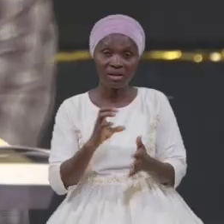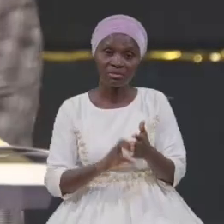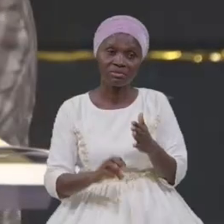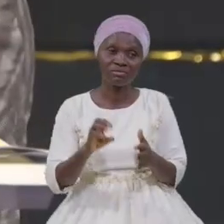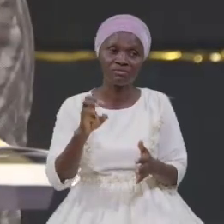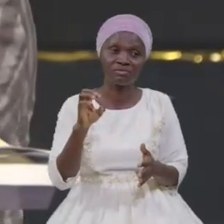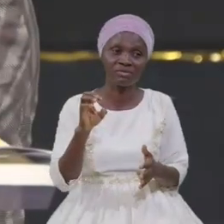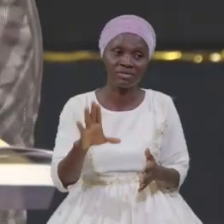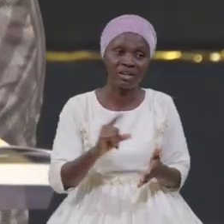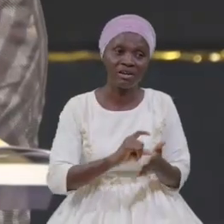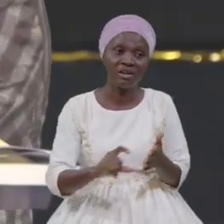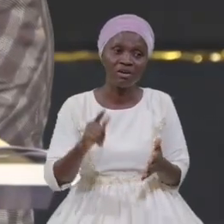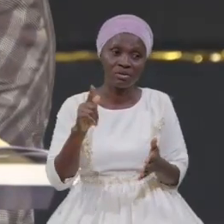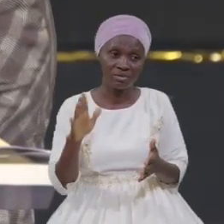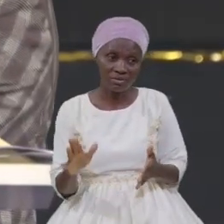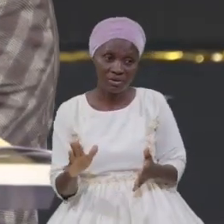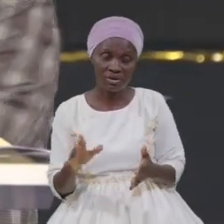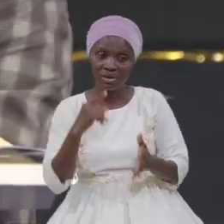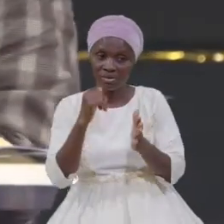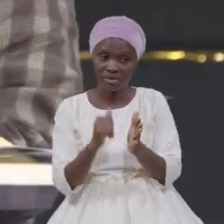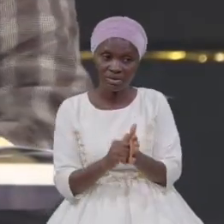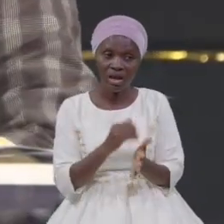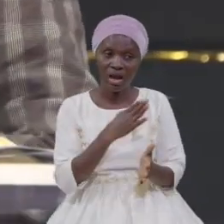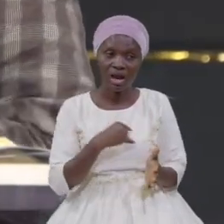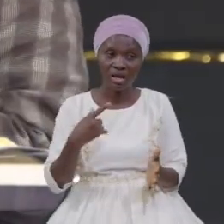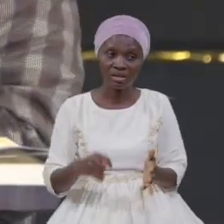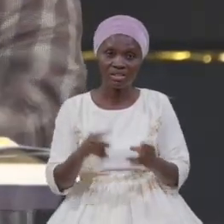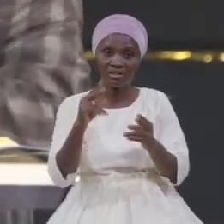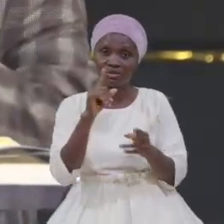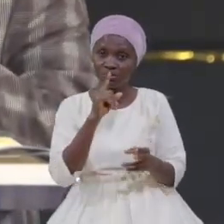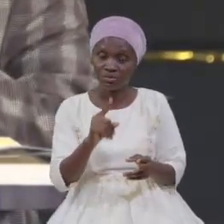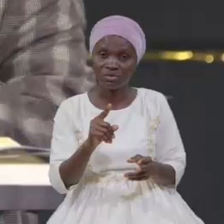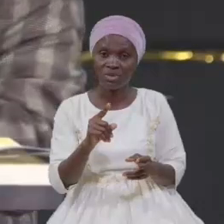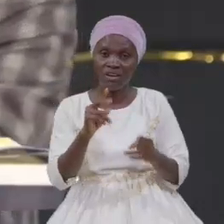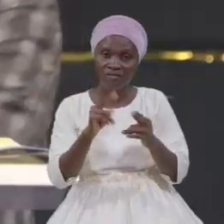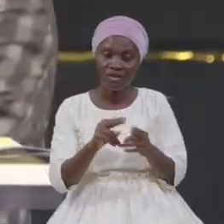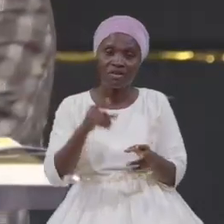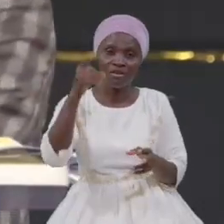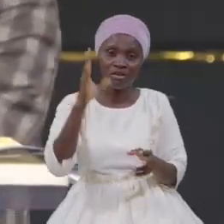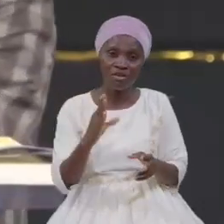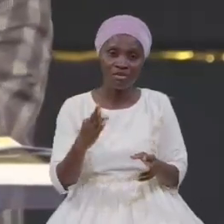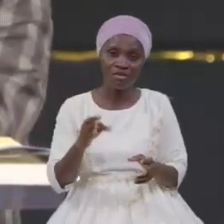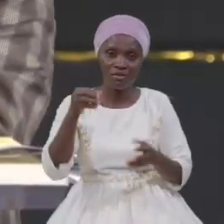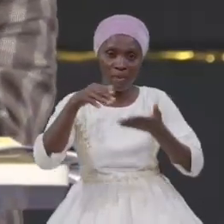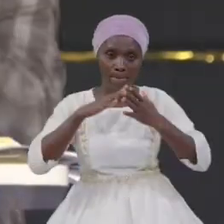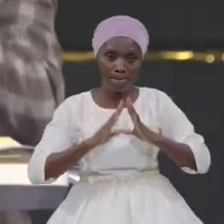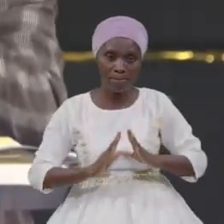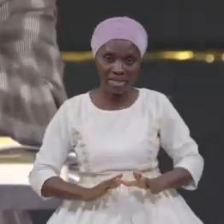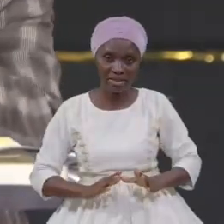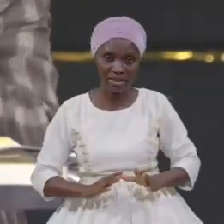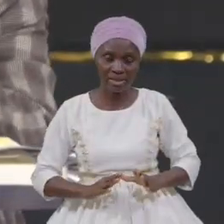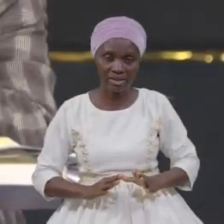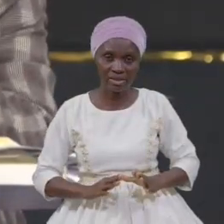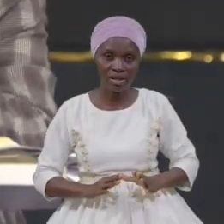the very God of peace, look at that, saved, you have the peace of God. But